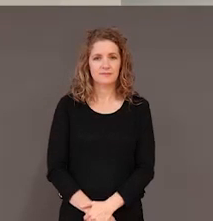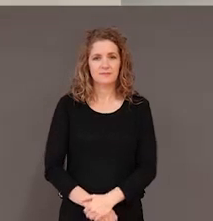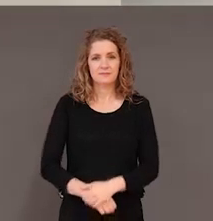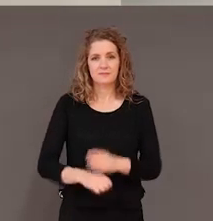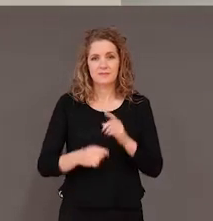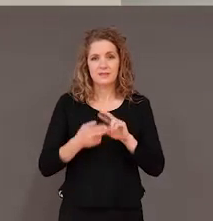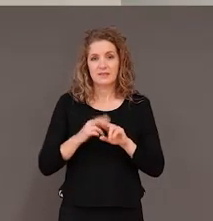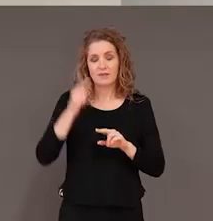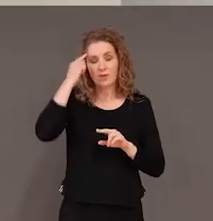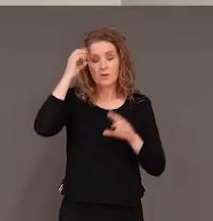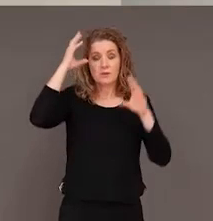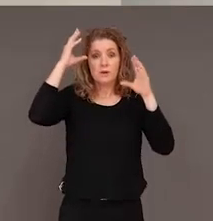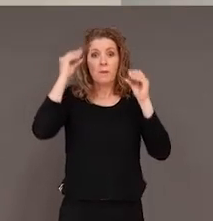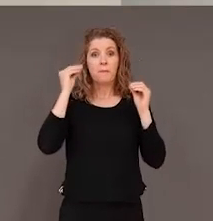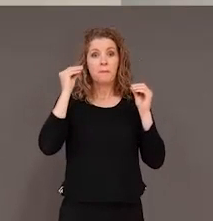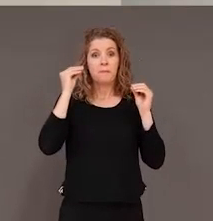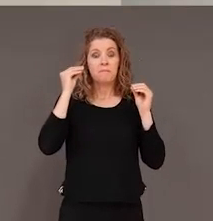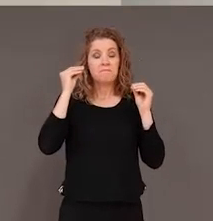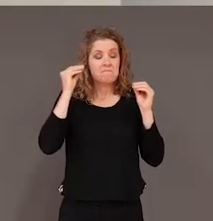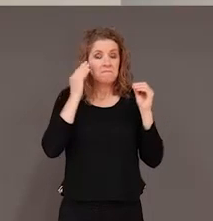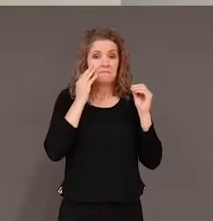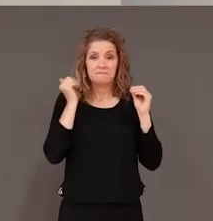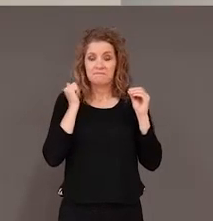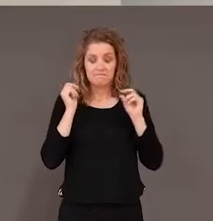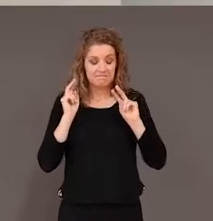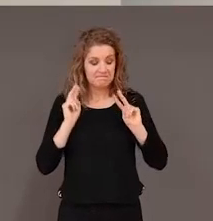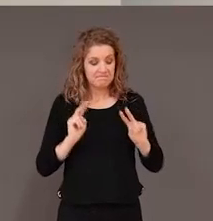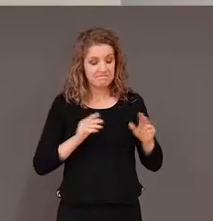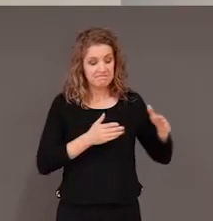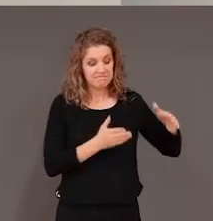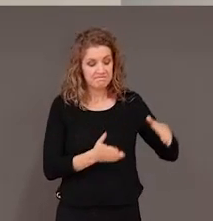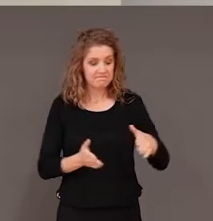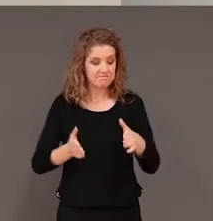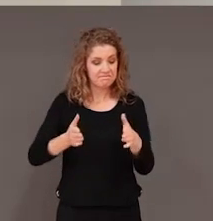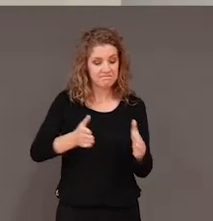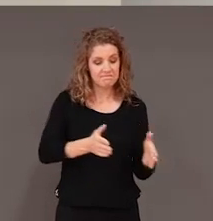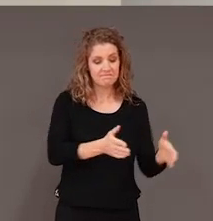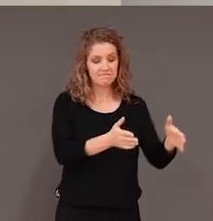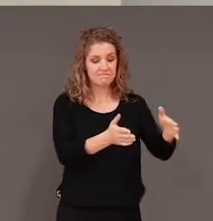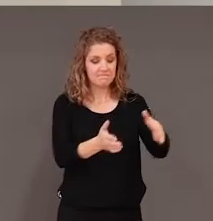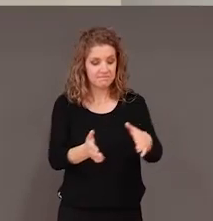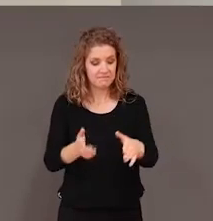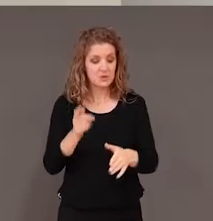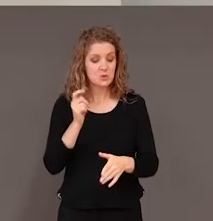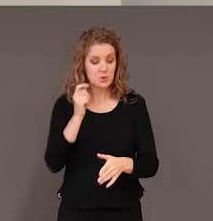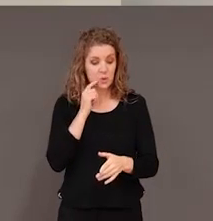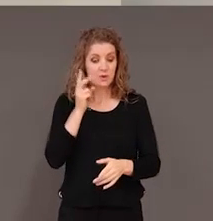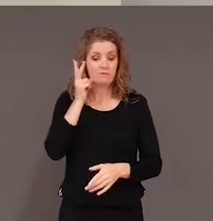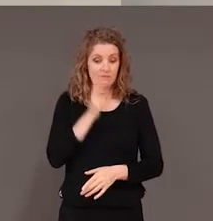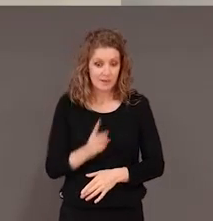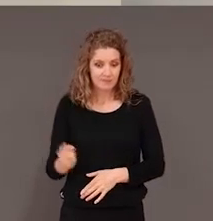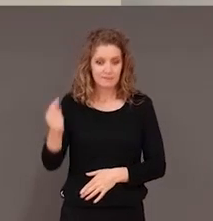If your thoughts momentarily stop, just continue to watch the stream, and sooner or later, your thoughts will start up